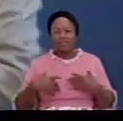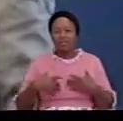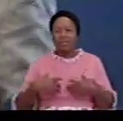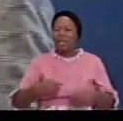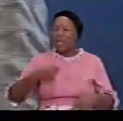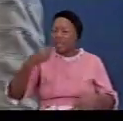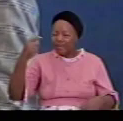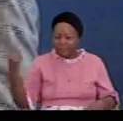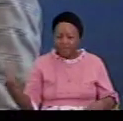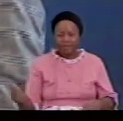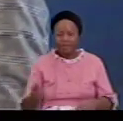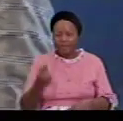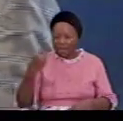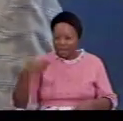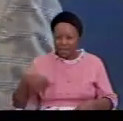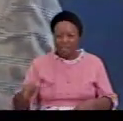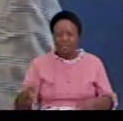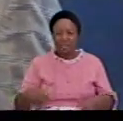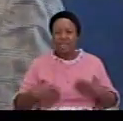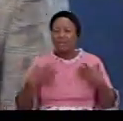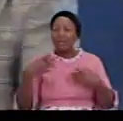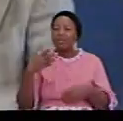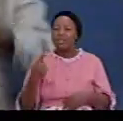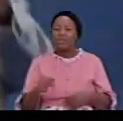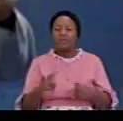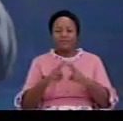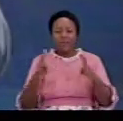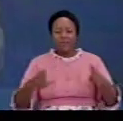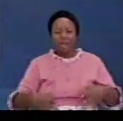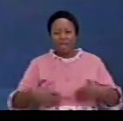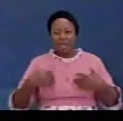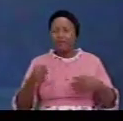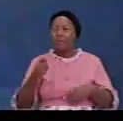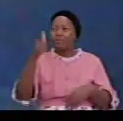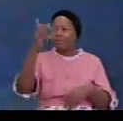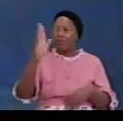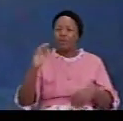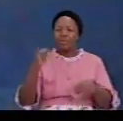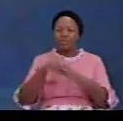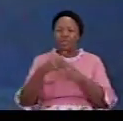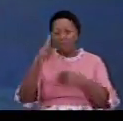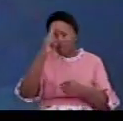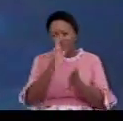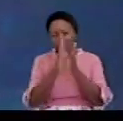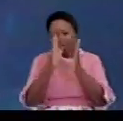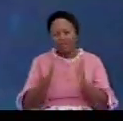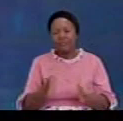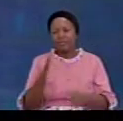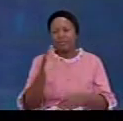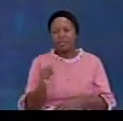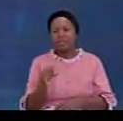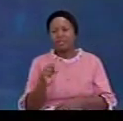Everlasting life. The very life of God in the believer.